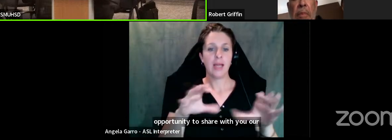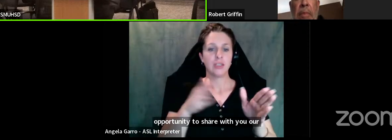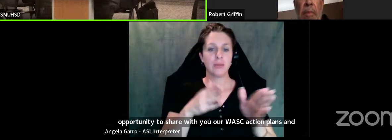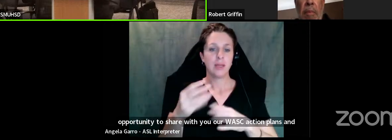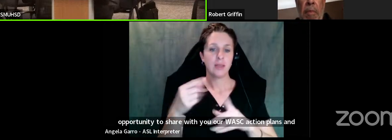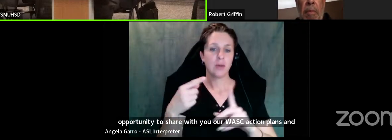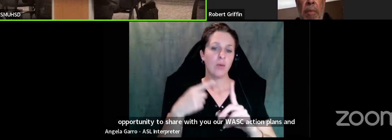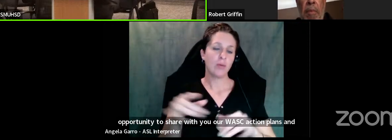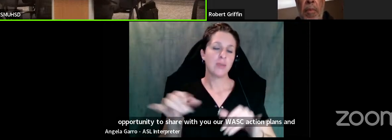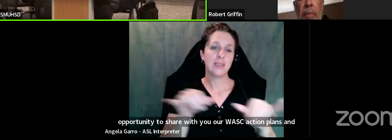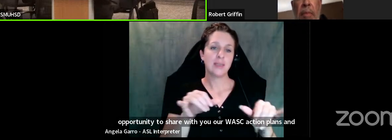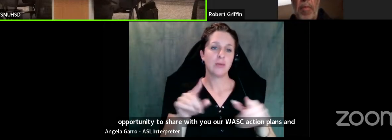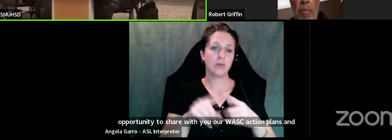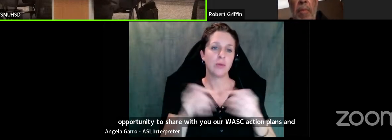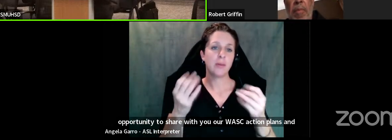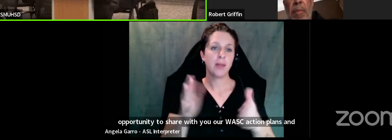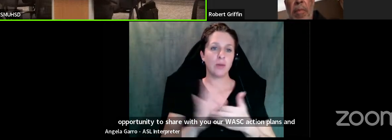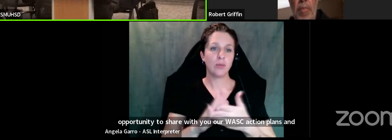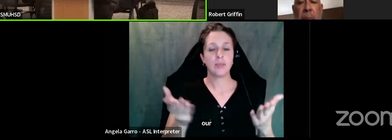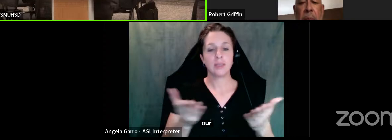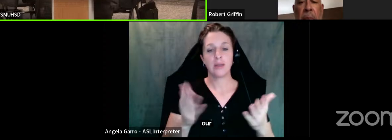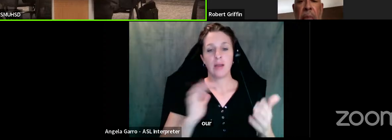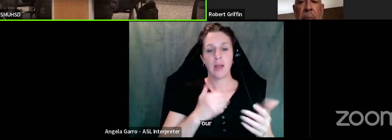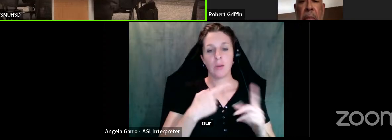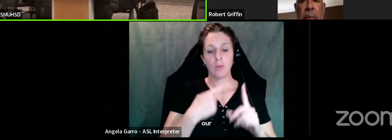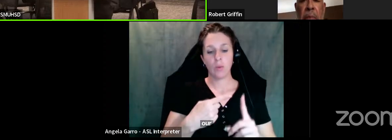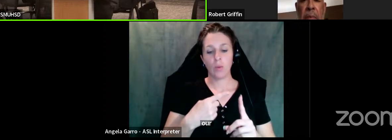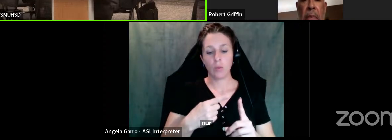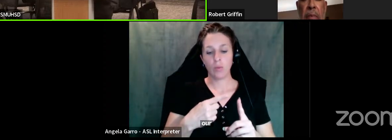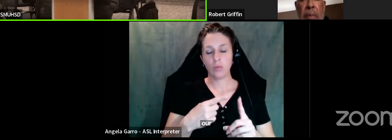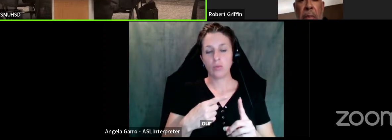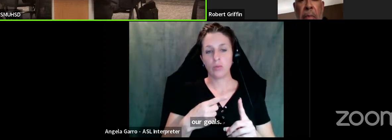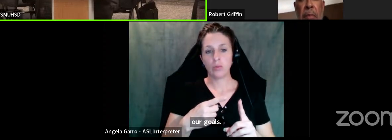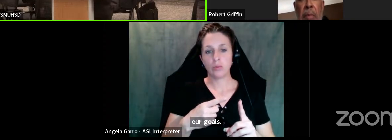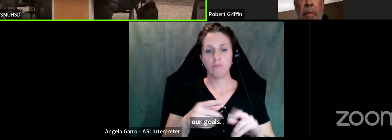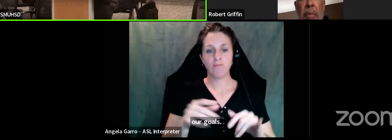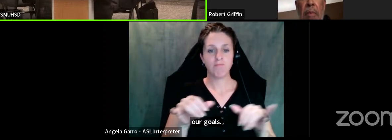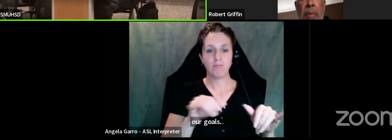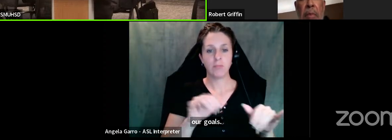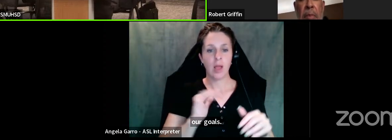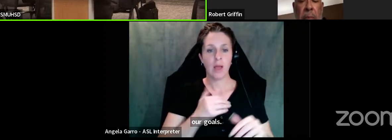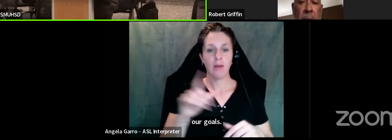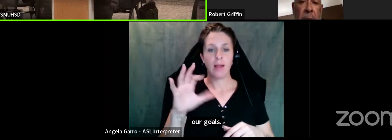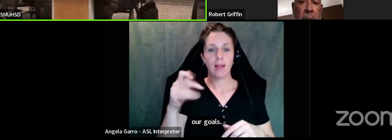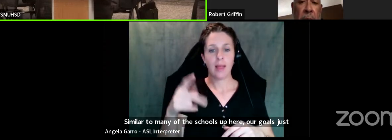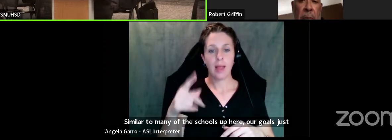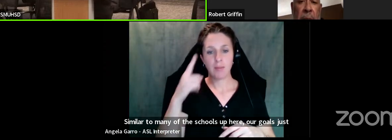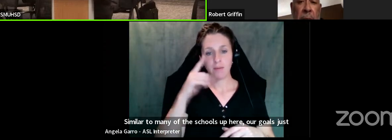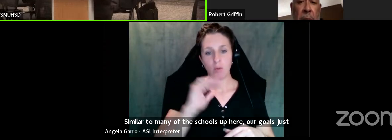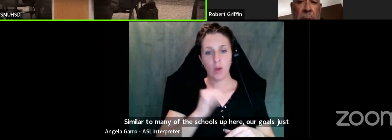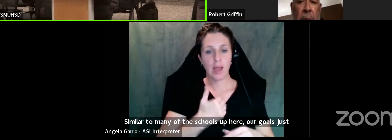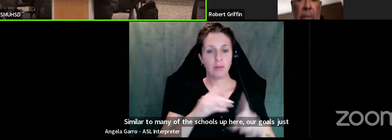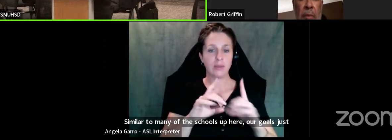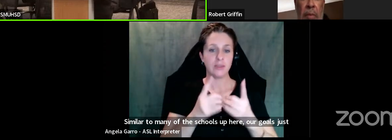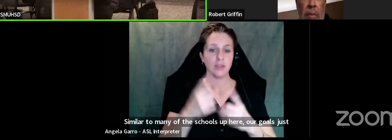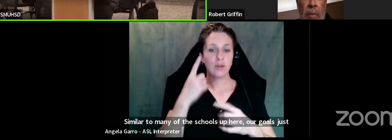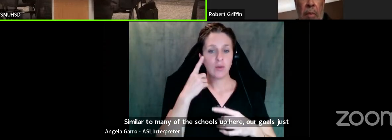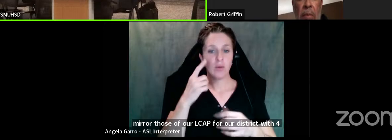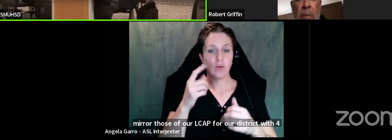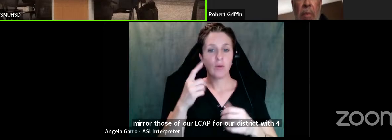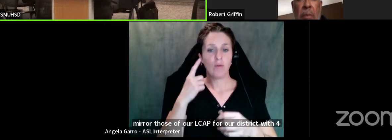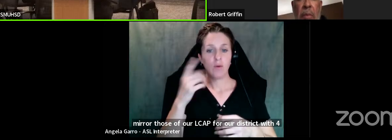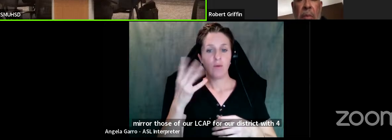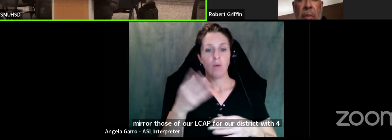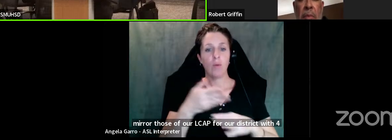of the schools up here, our goals just mirror those of our LCAP for our district, with 4 overarching